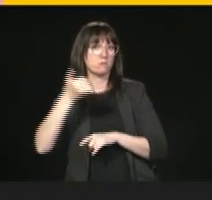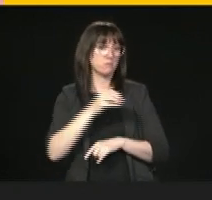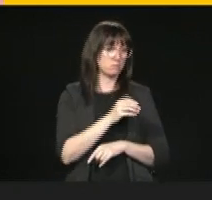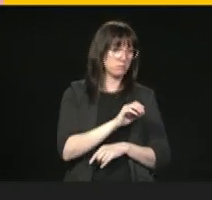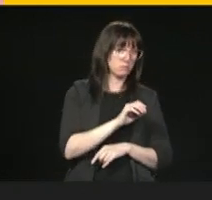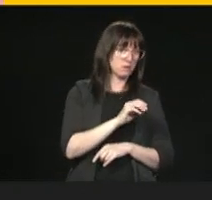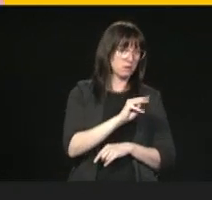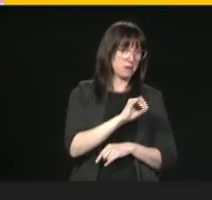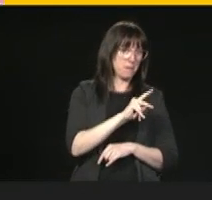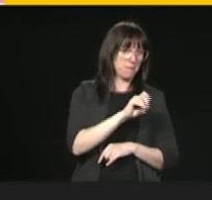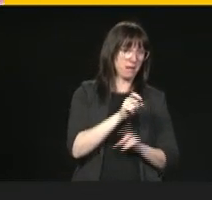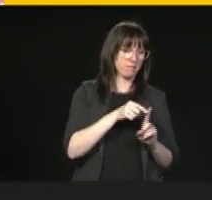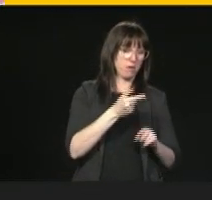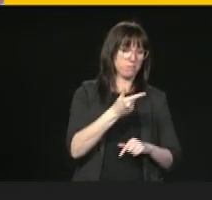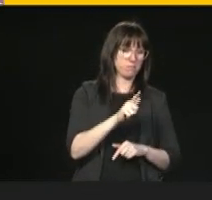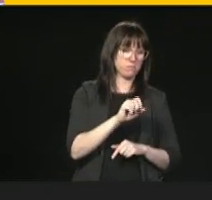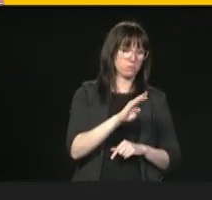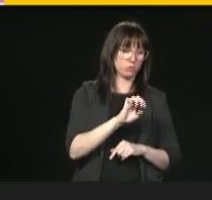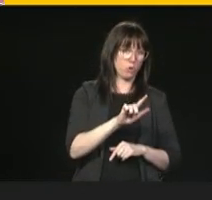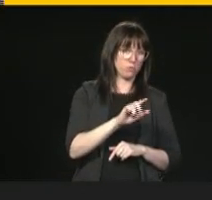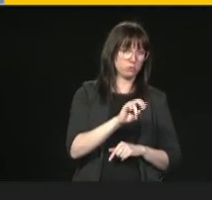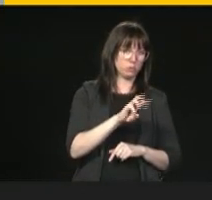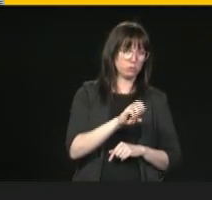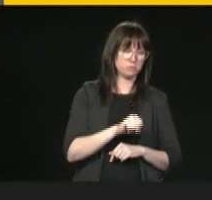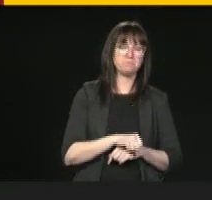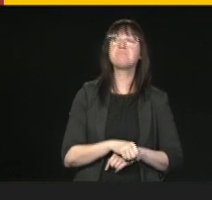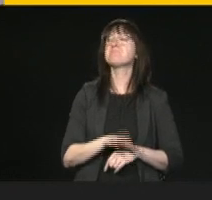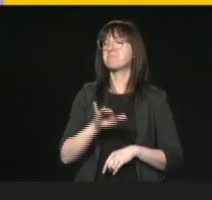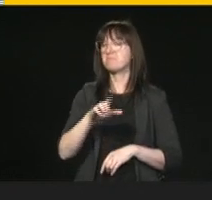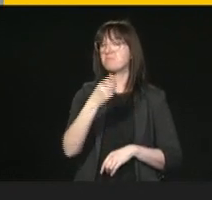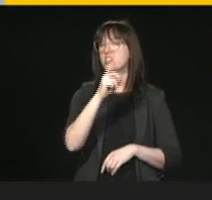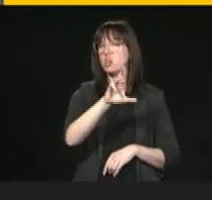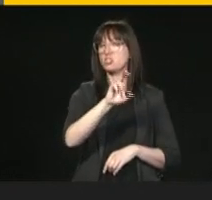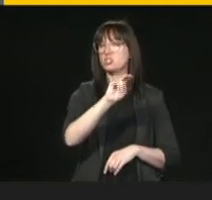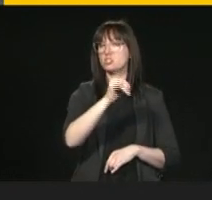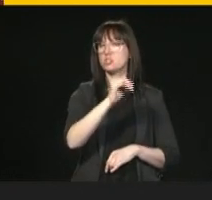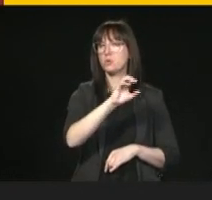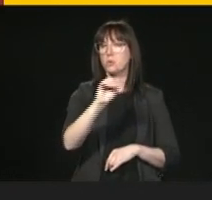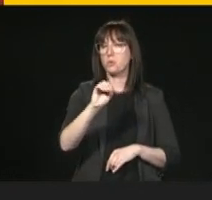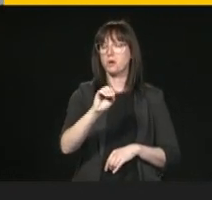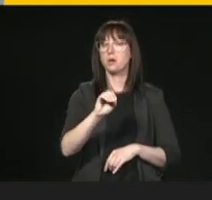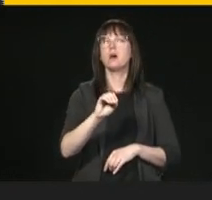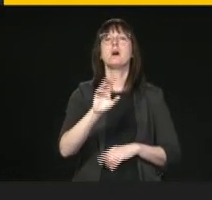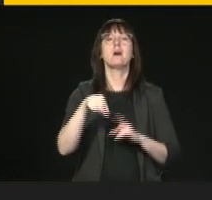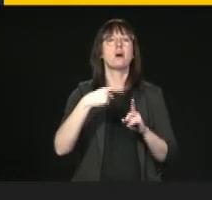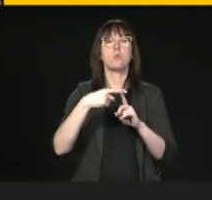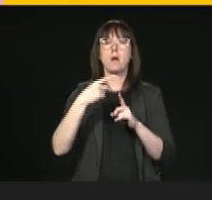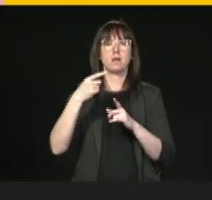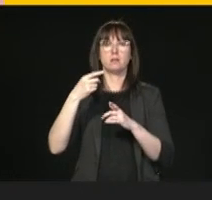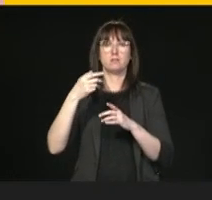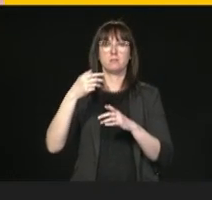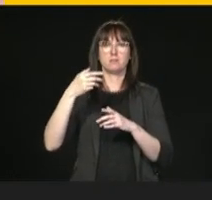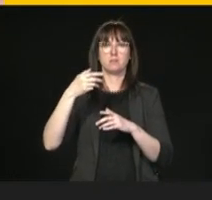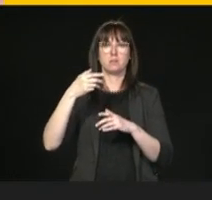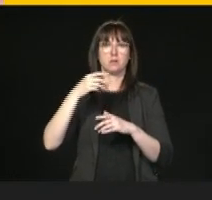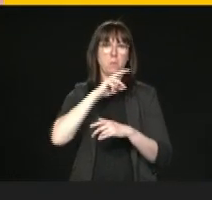Dr. New, when the millions of items came from wherever, the PPE equipment that we were talking about